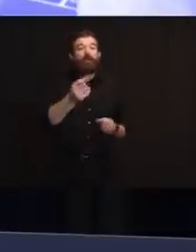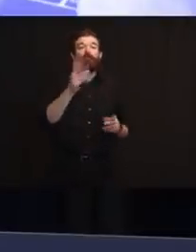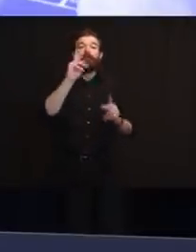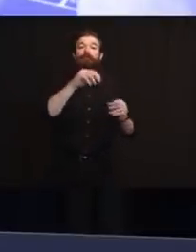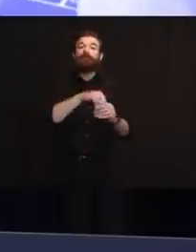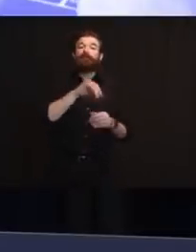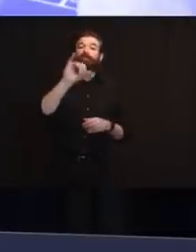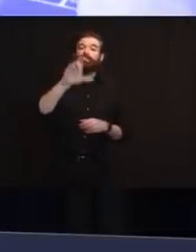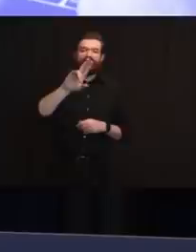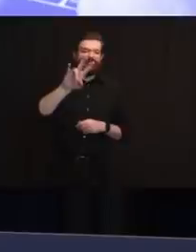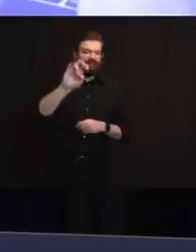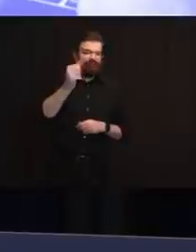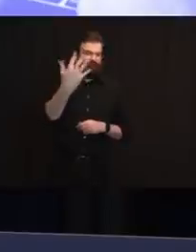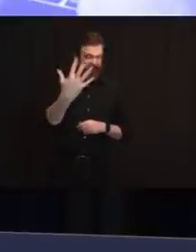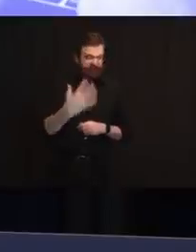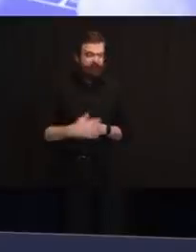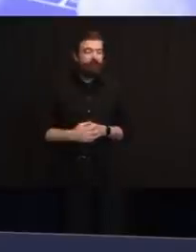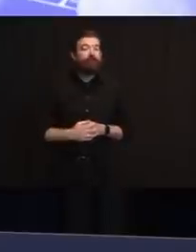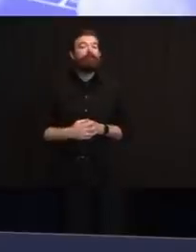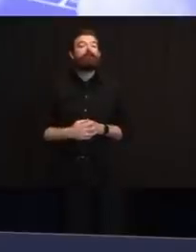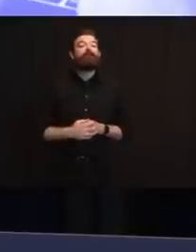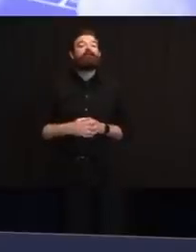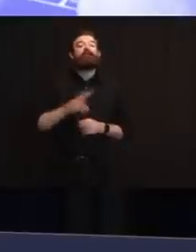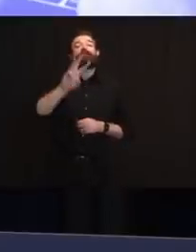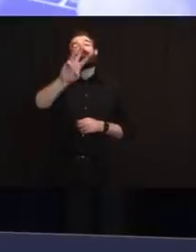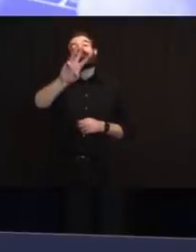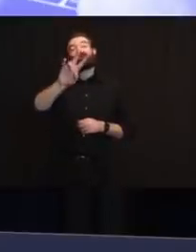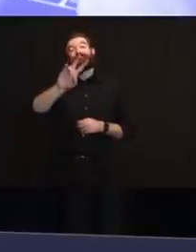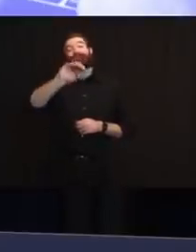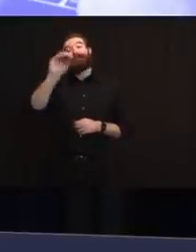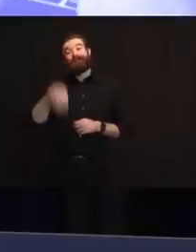It is my pleasure today also that we are joined